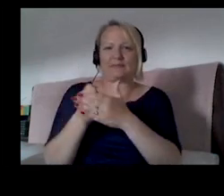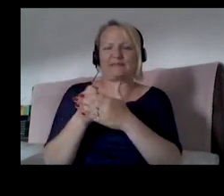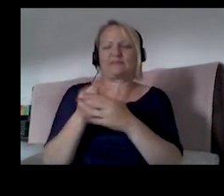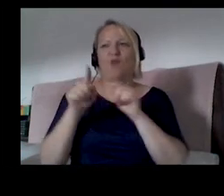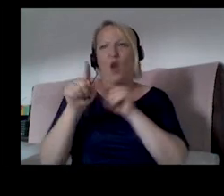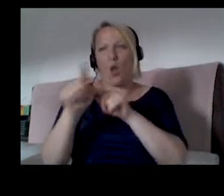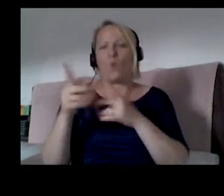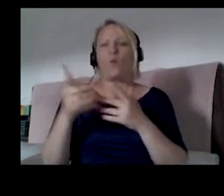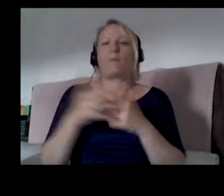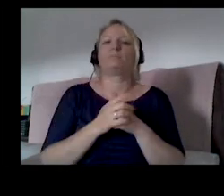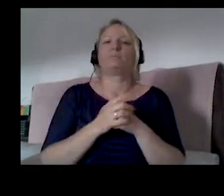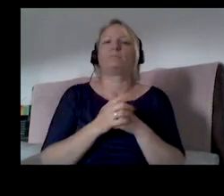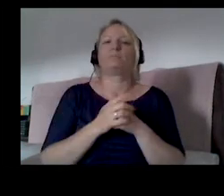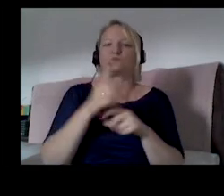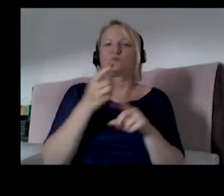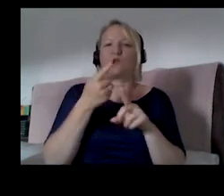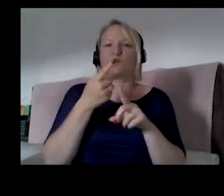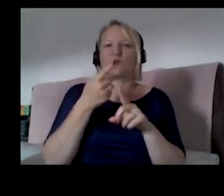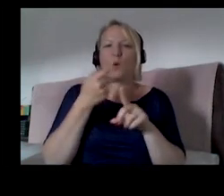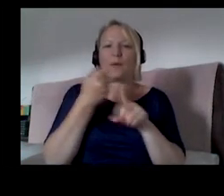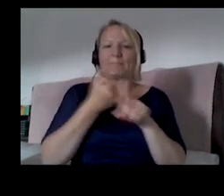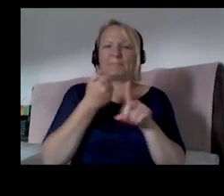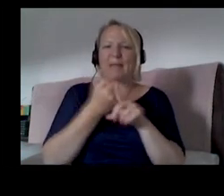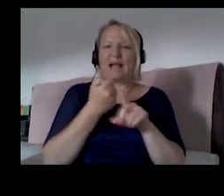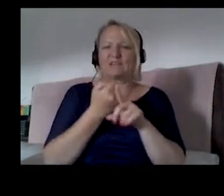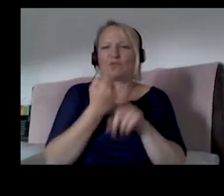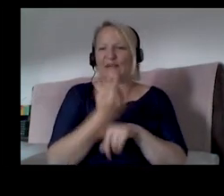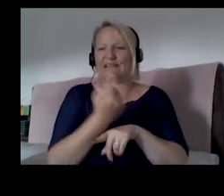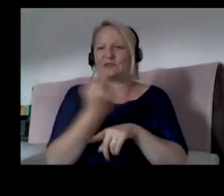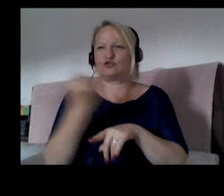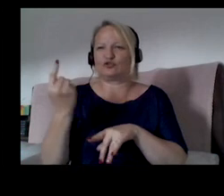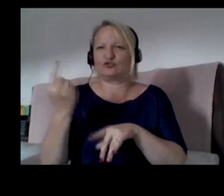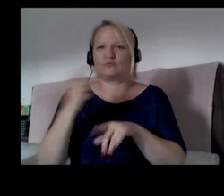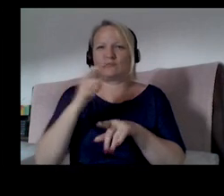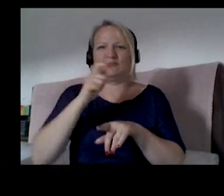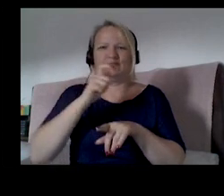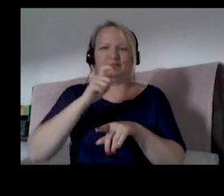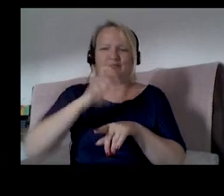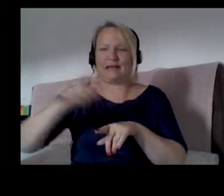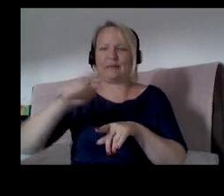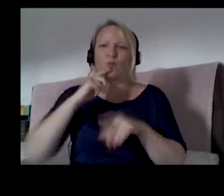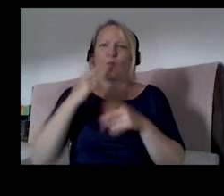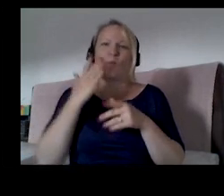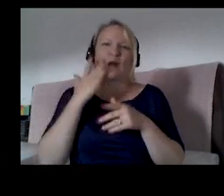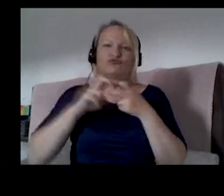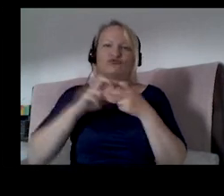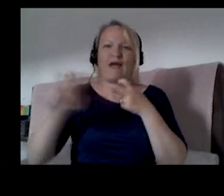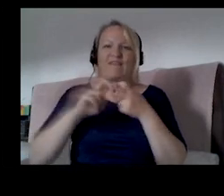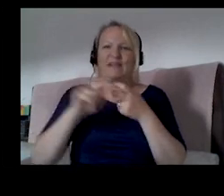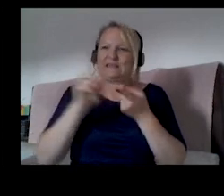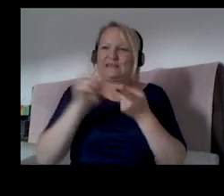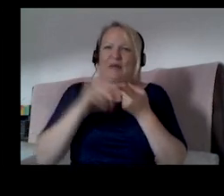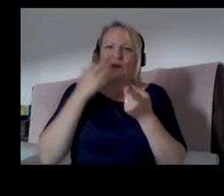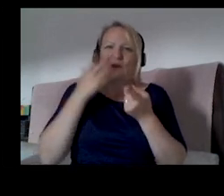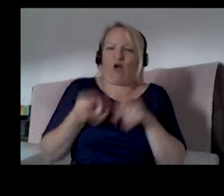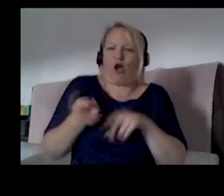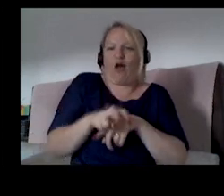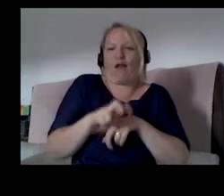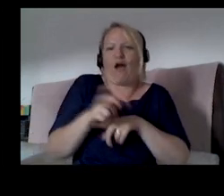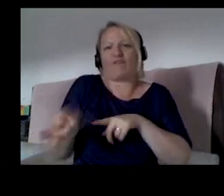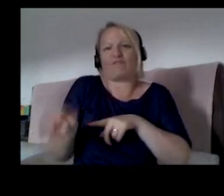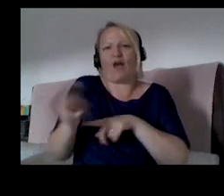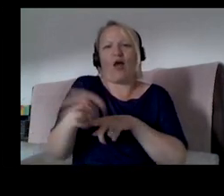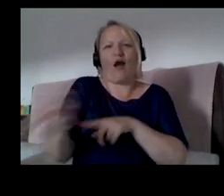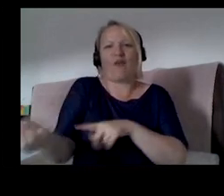opens. Most of the routes would not be affected, and the impact for individual passengers would depend on where they get on or off at a